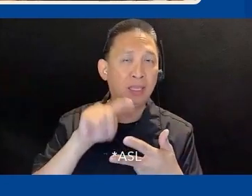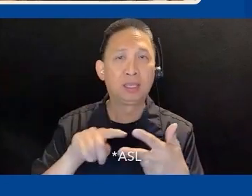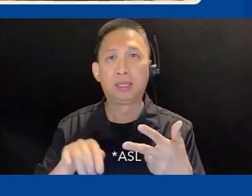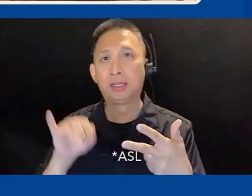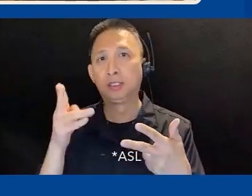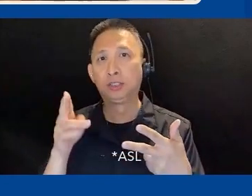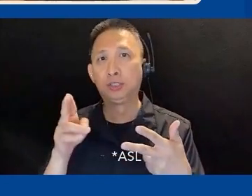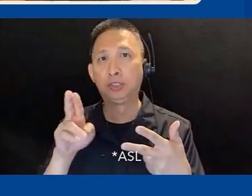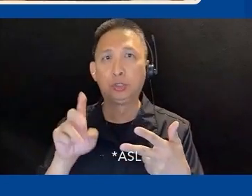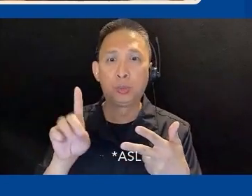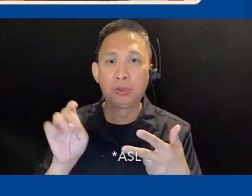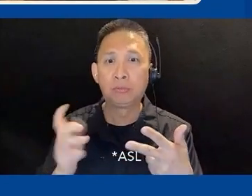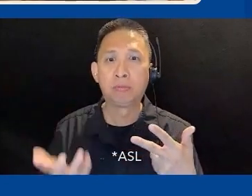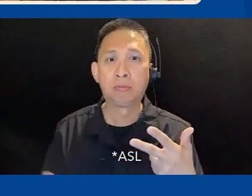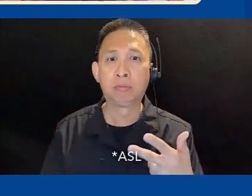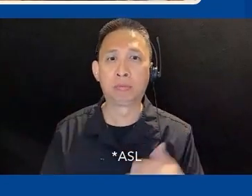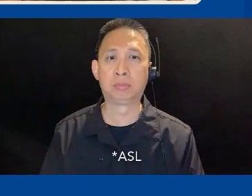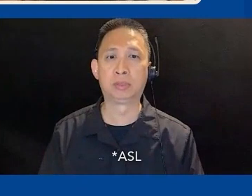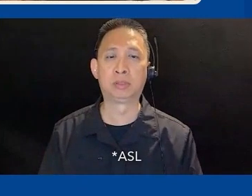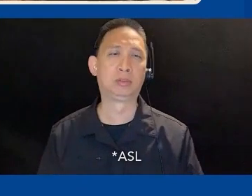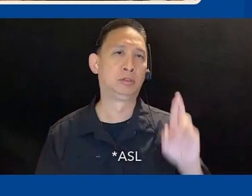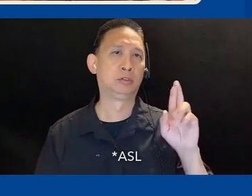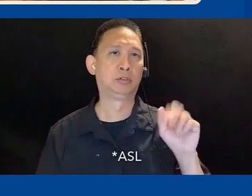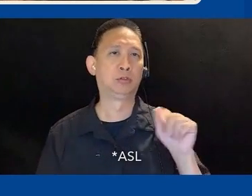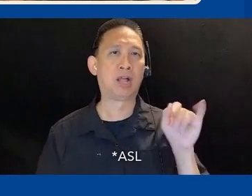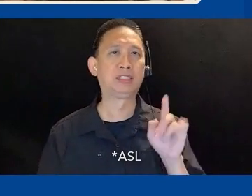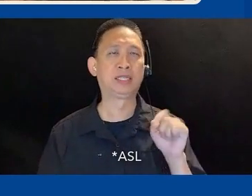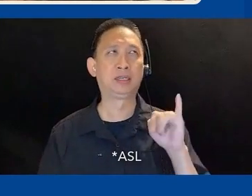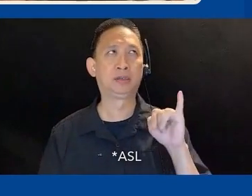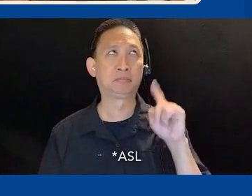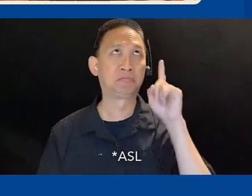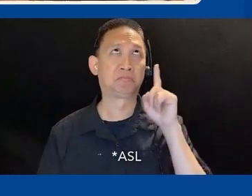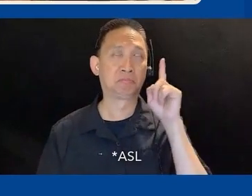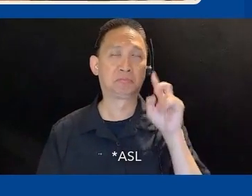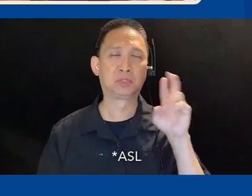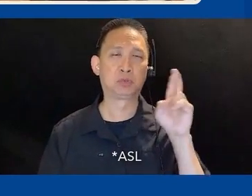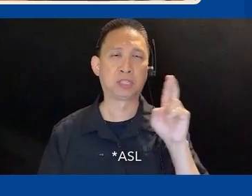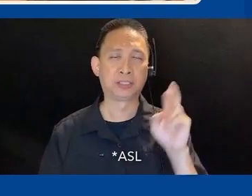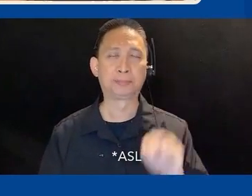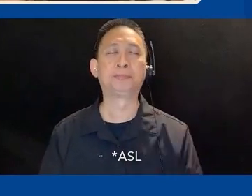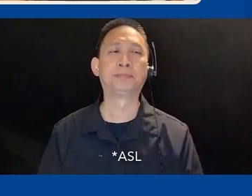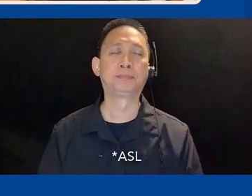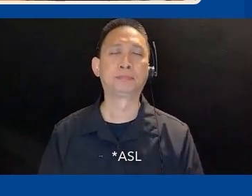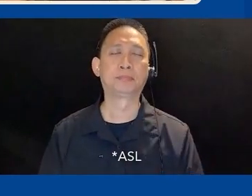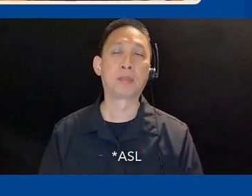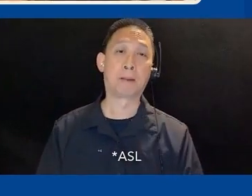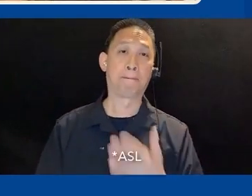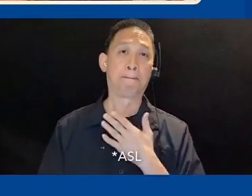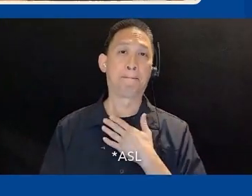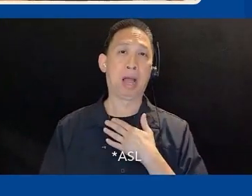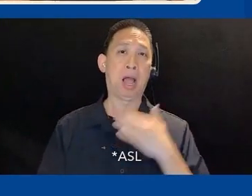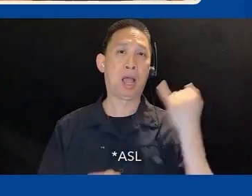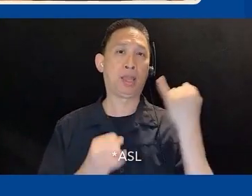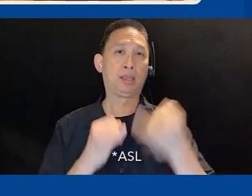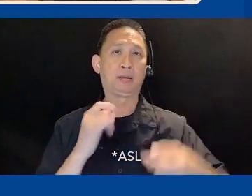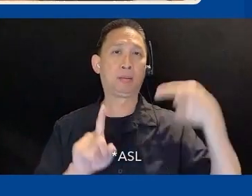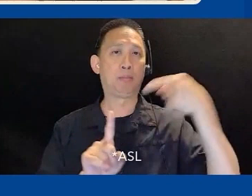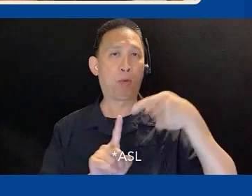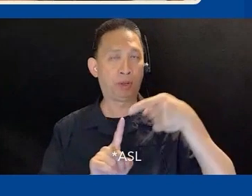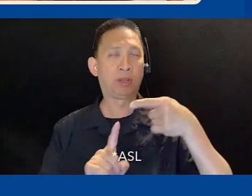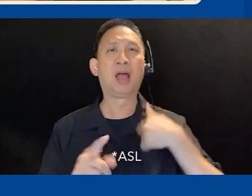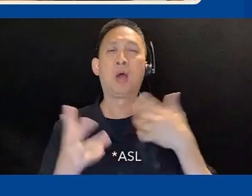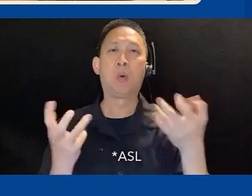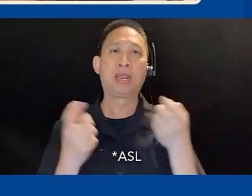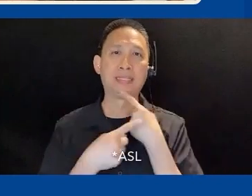Yeah, I can just sort of finish the thought and pass it on. I think I was concluding with the point that it's a really